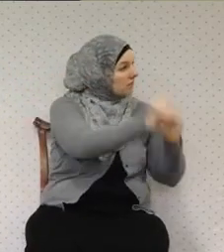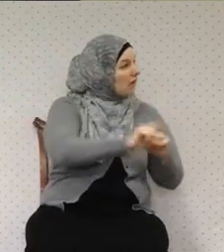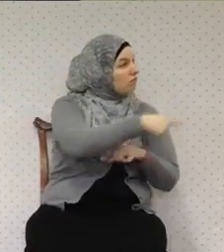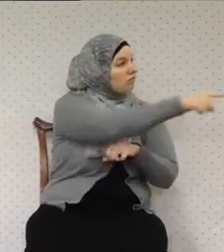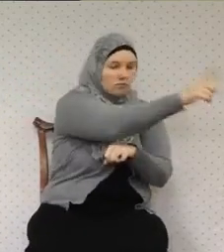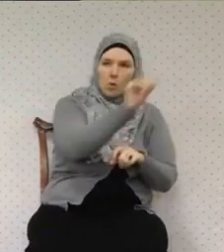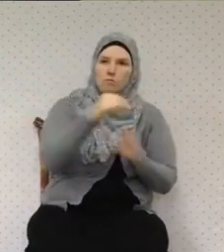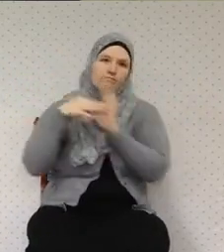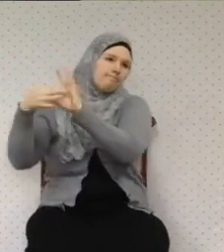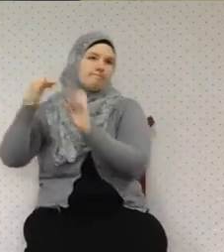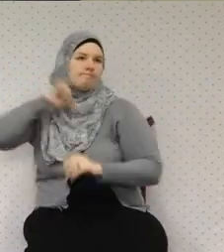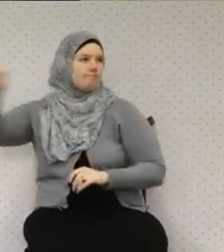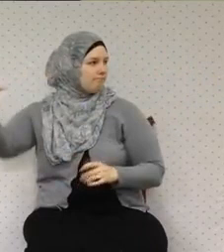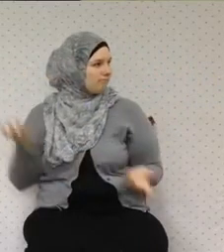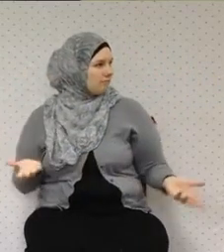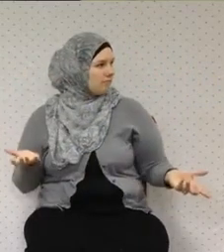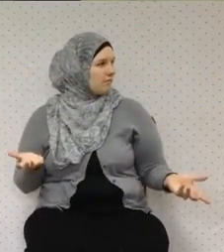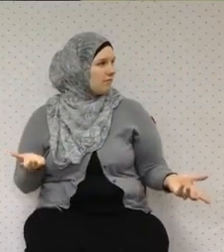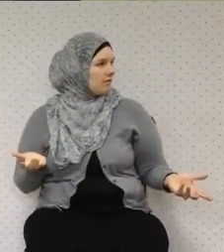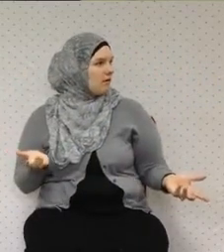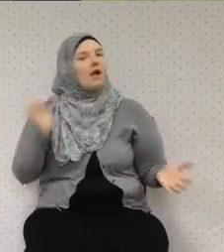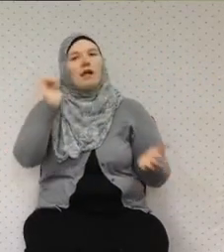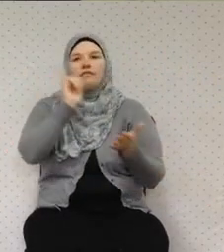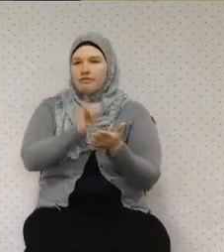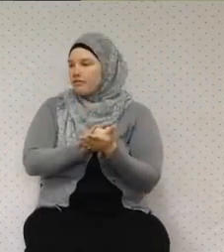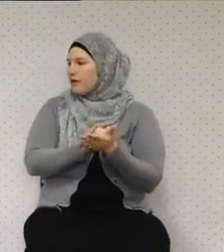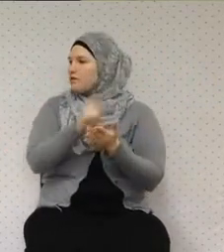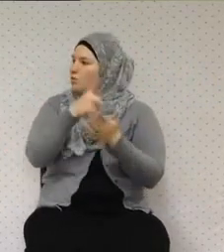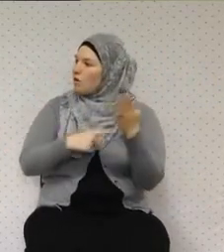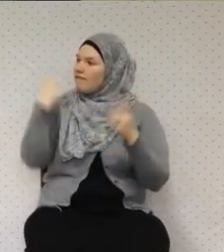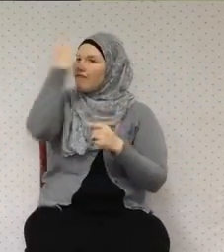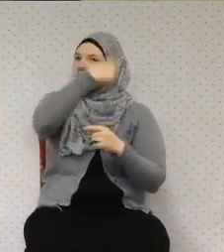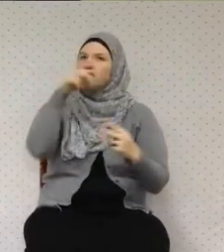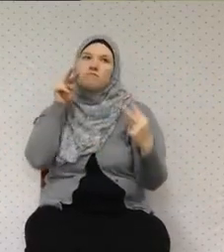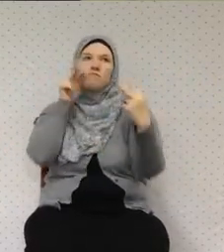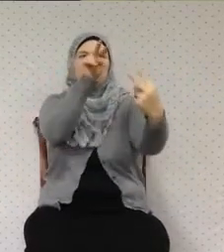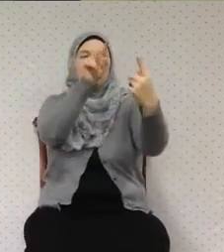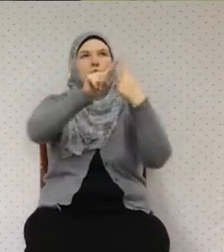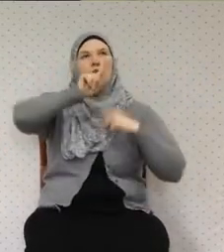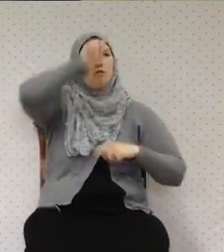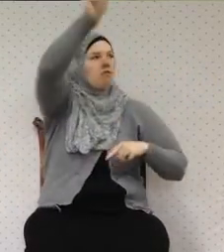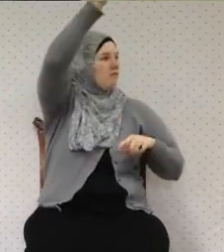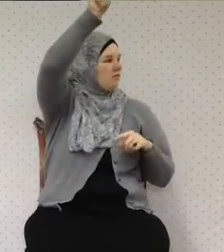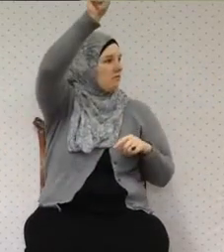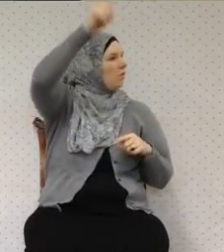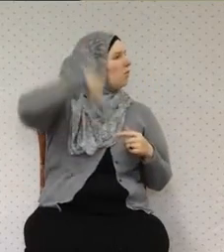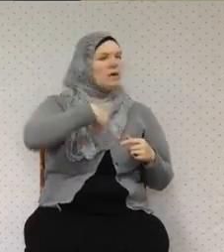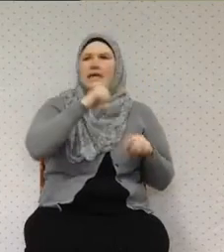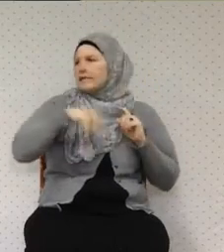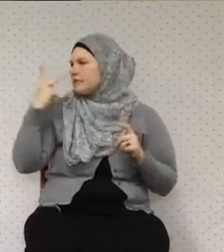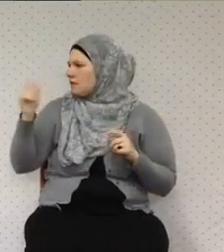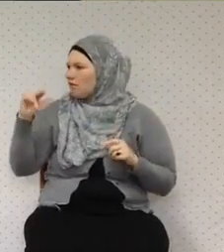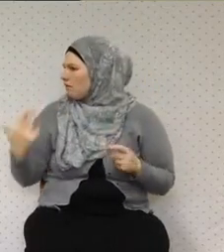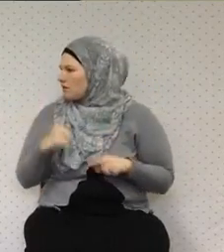Can he go anywhere else? No, he's stuck. This is what directing our face towards Allah is. We don't